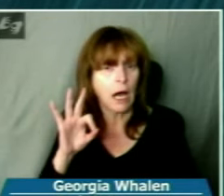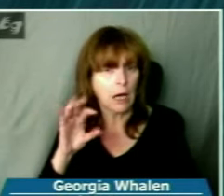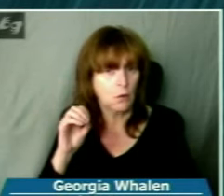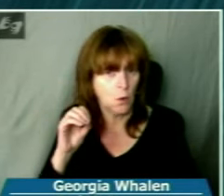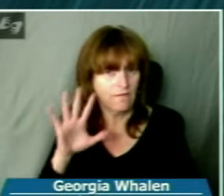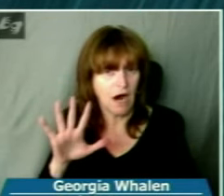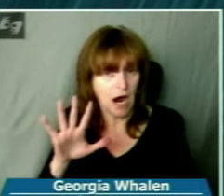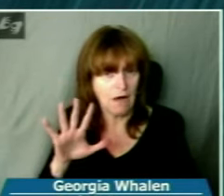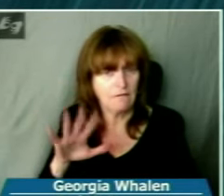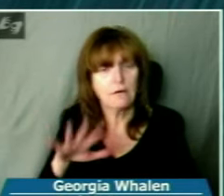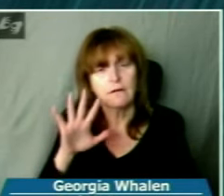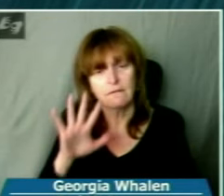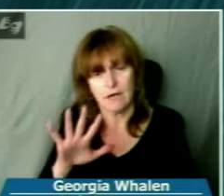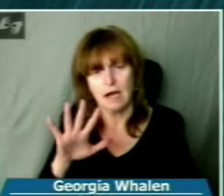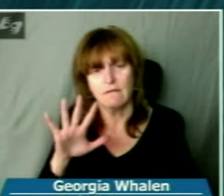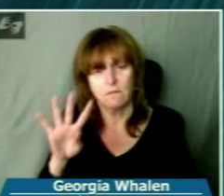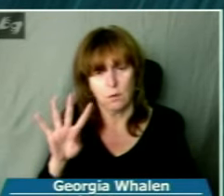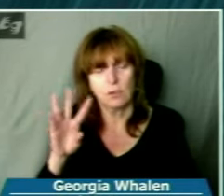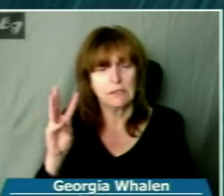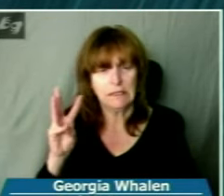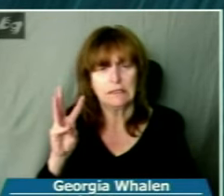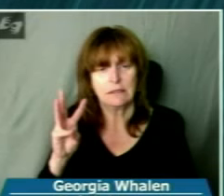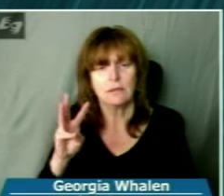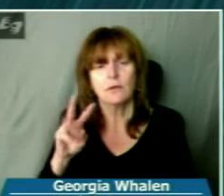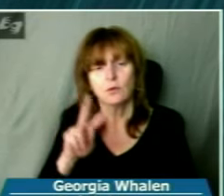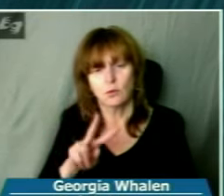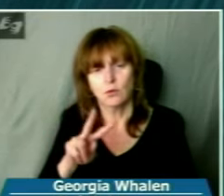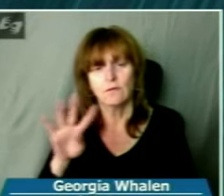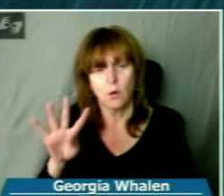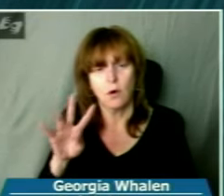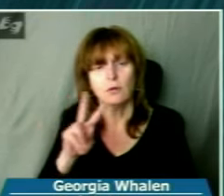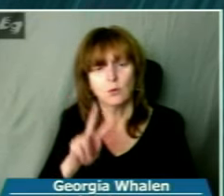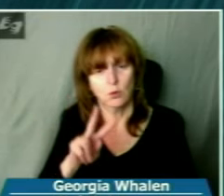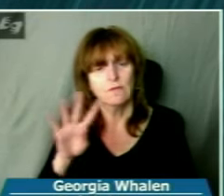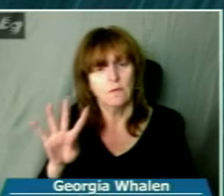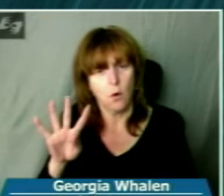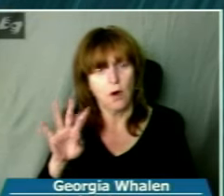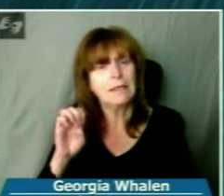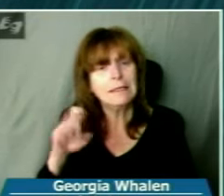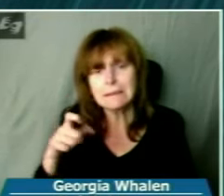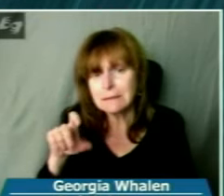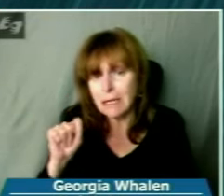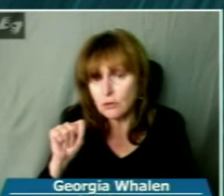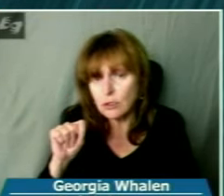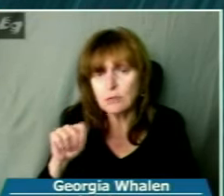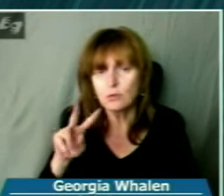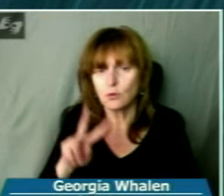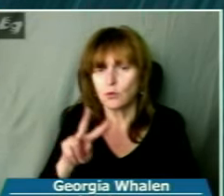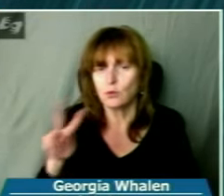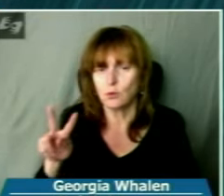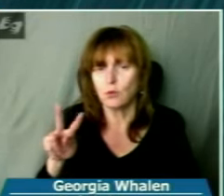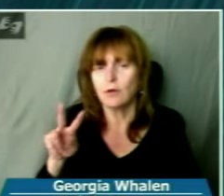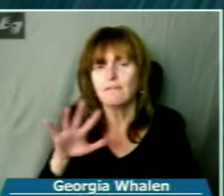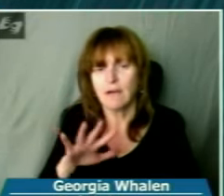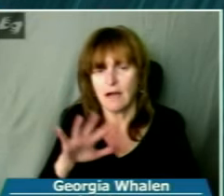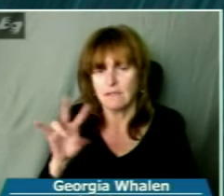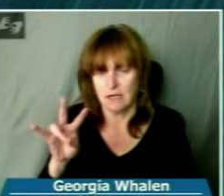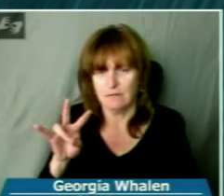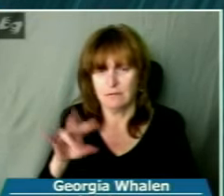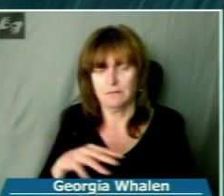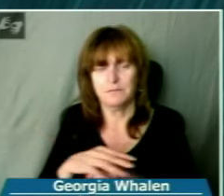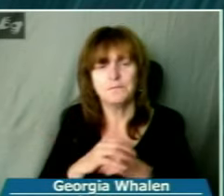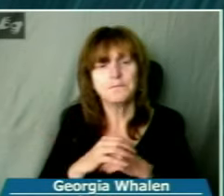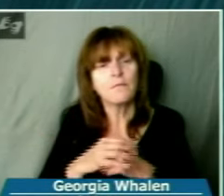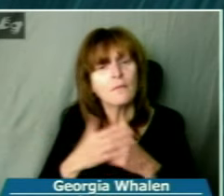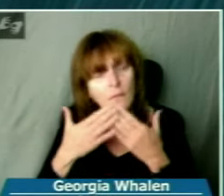905-546-2424 extension 2257 for more information. We'd like to thank our panelists, our American Sign